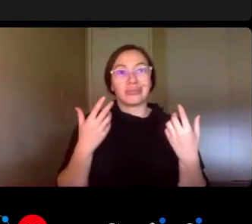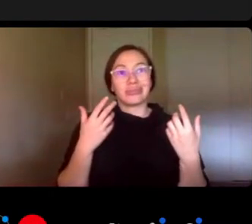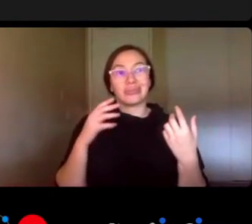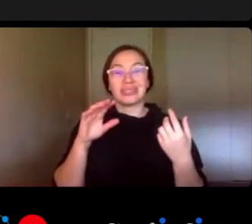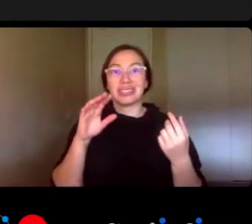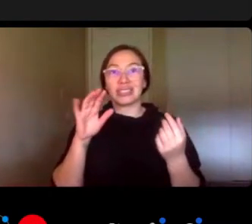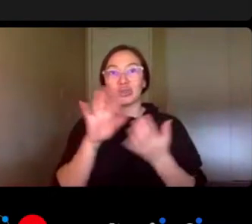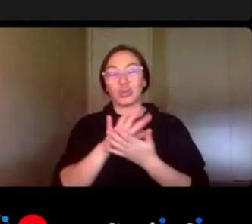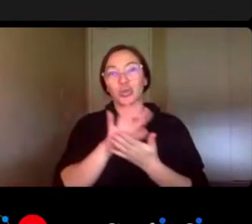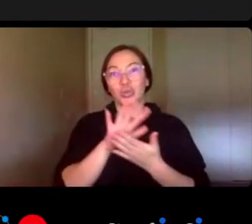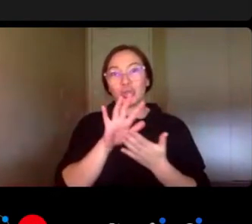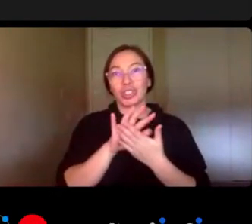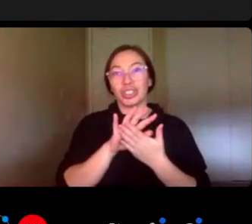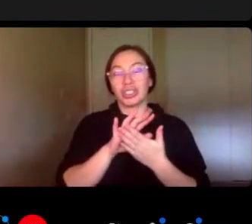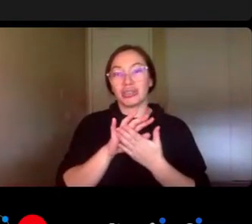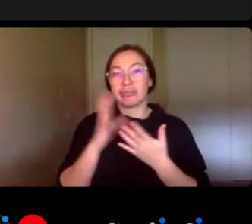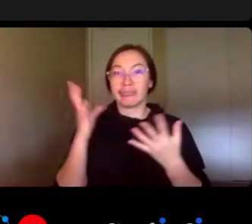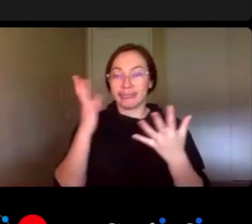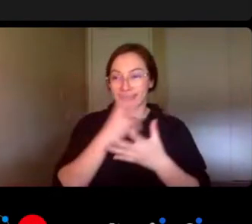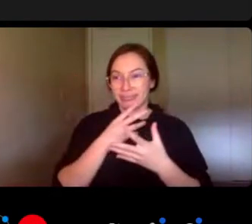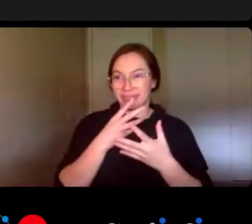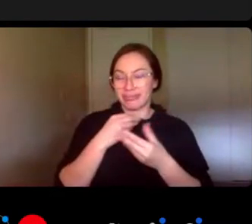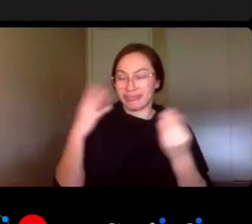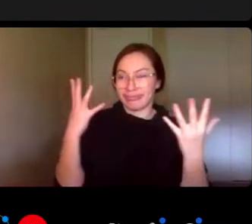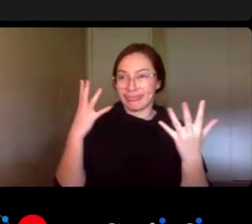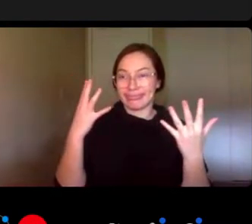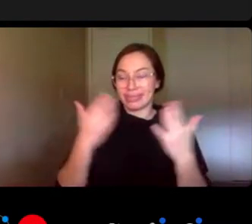school, wouldn't it be great to have a new school by now?